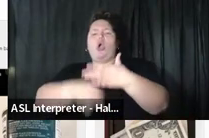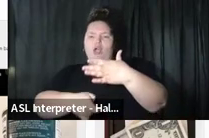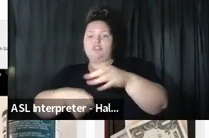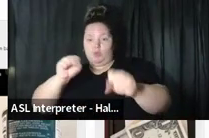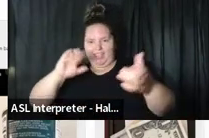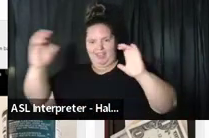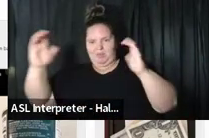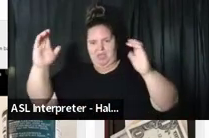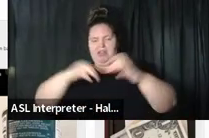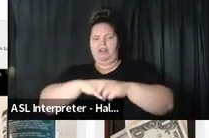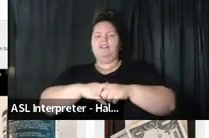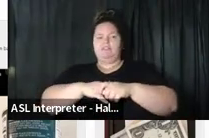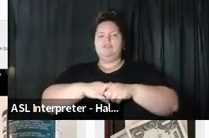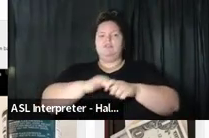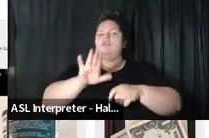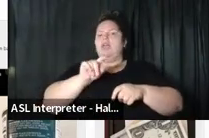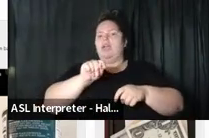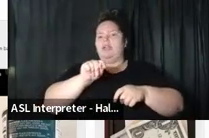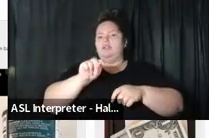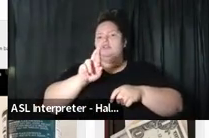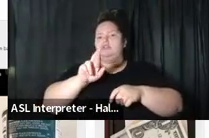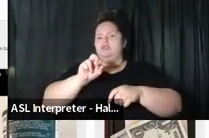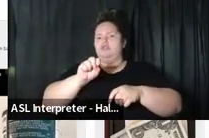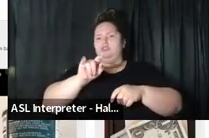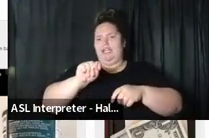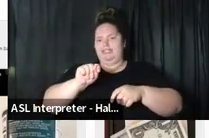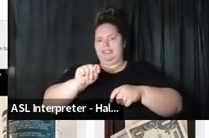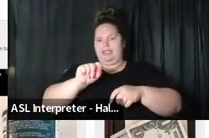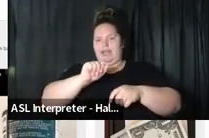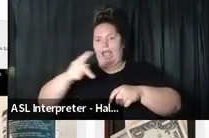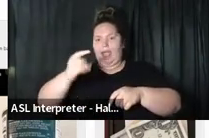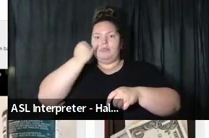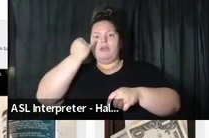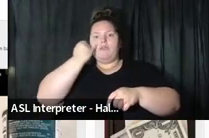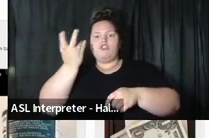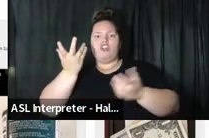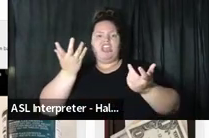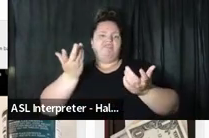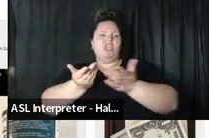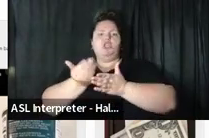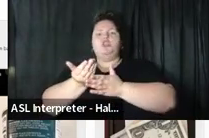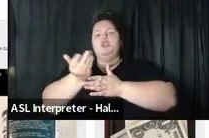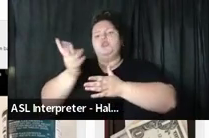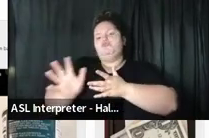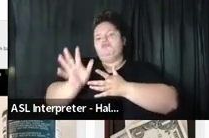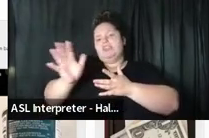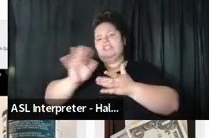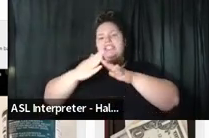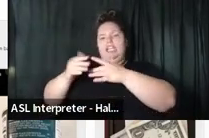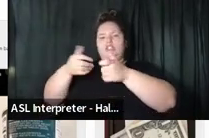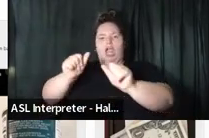transit app is nice to have if you're kind of in an urban city and trying to navigate yourself around.